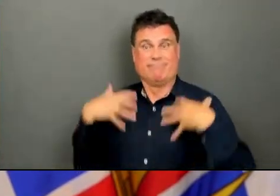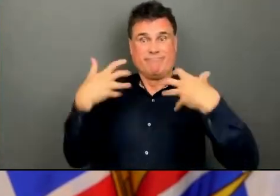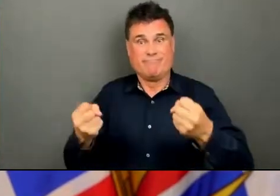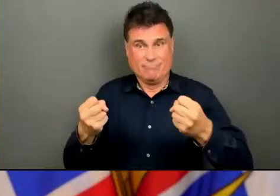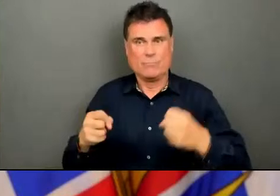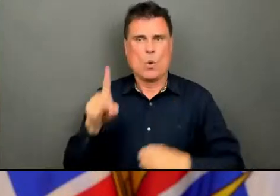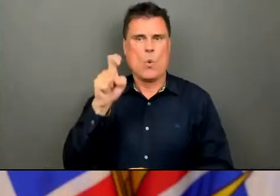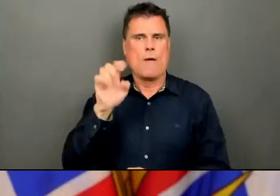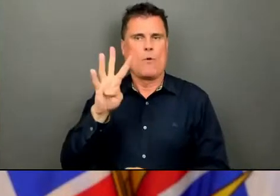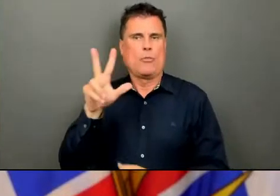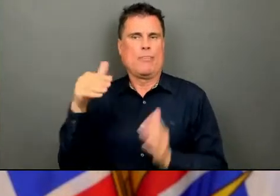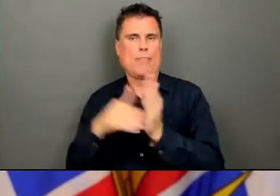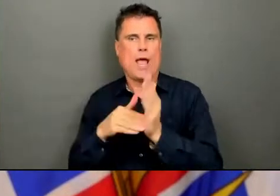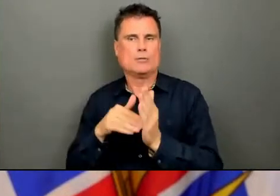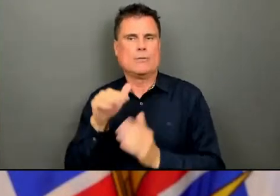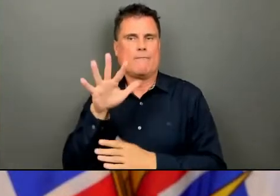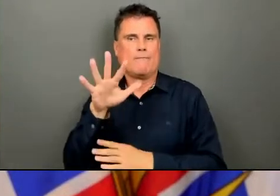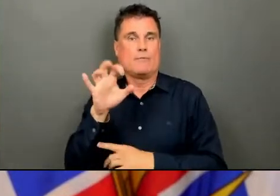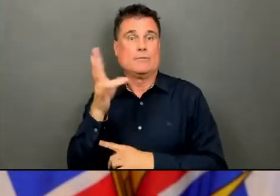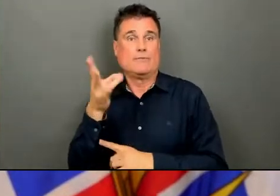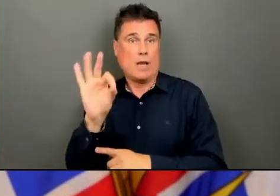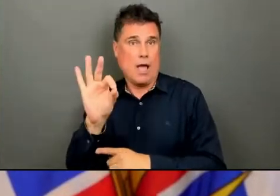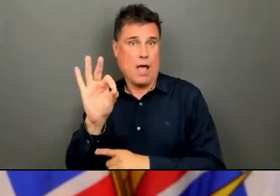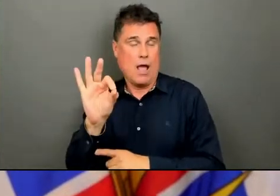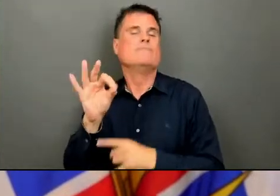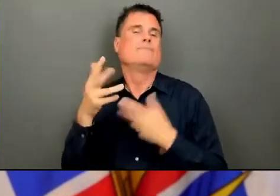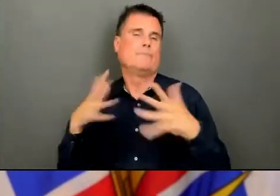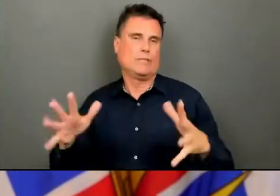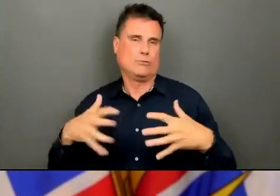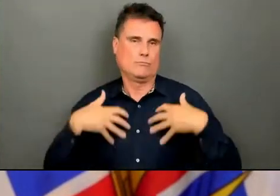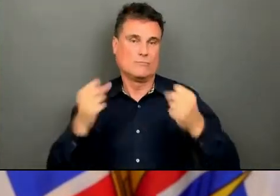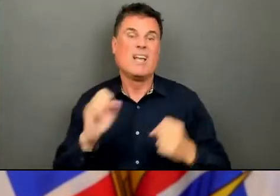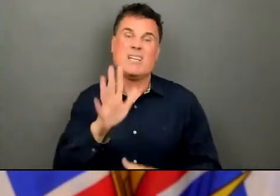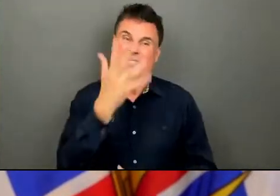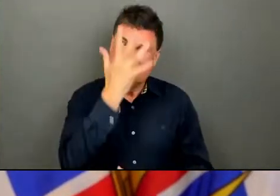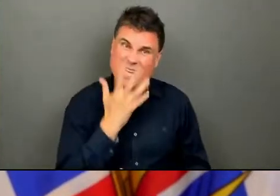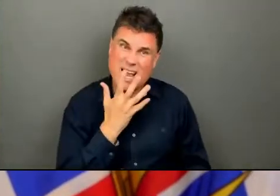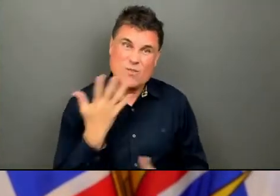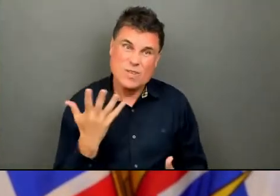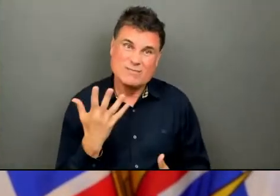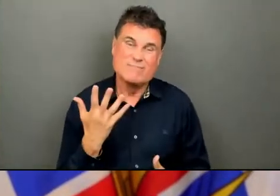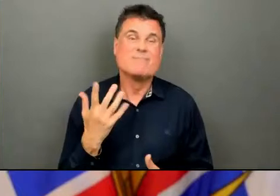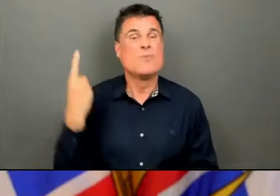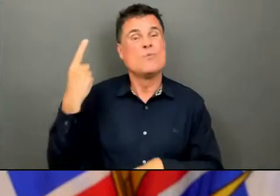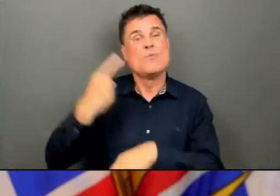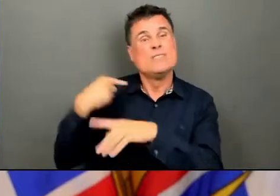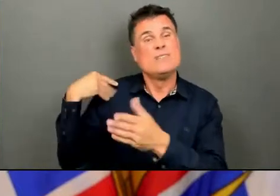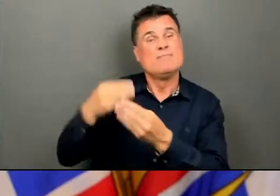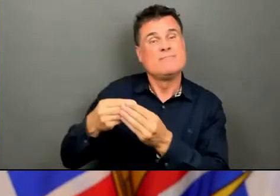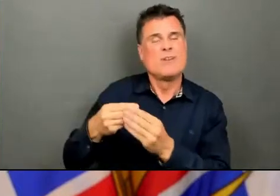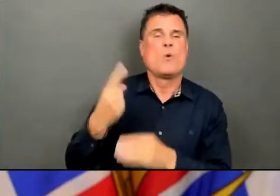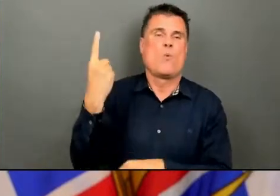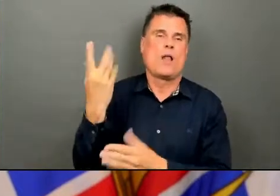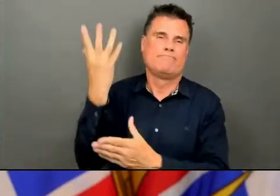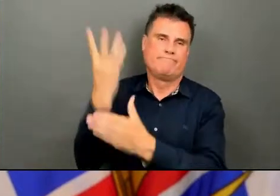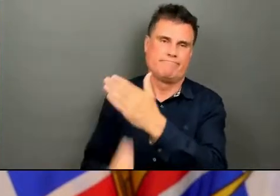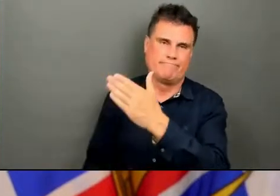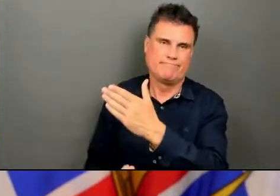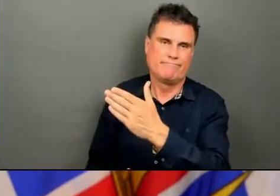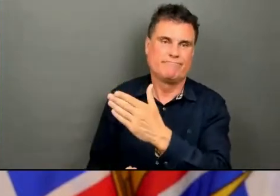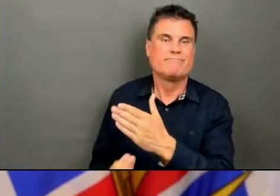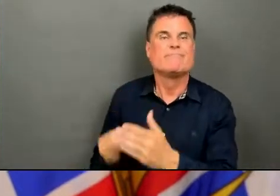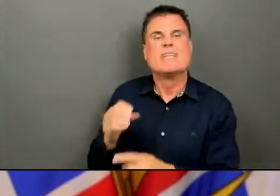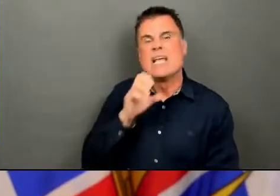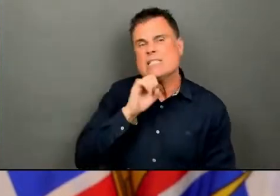143,579 people are now recovered. Sadly, in the last day, we've had one additional person die from COVID-19, a person in